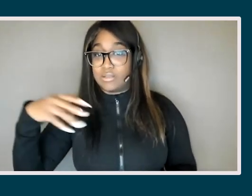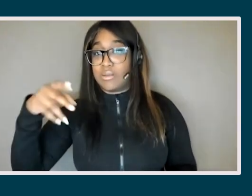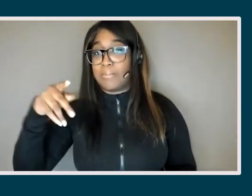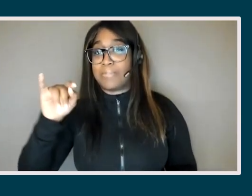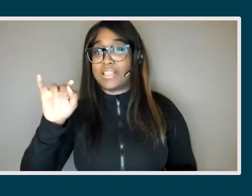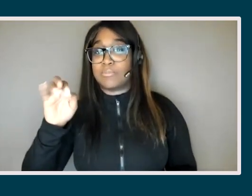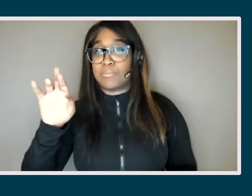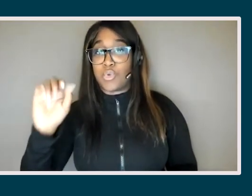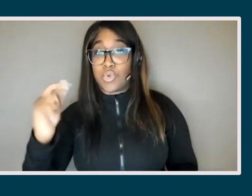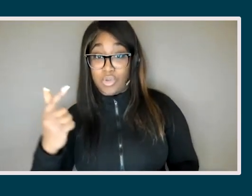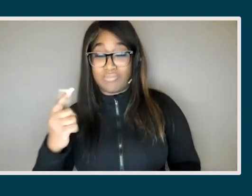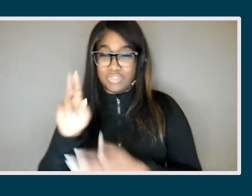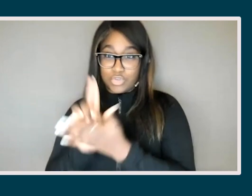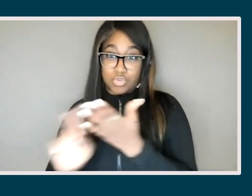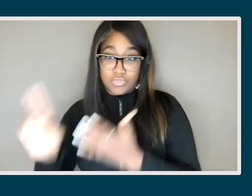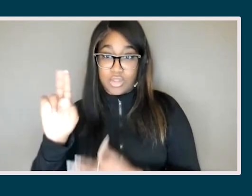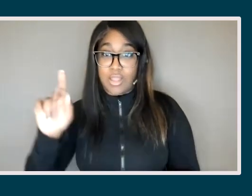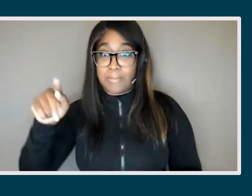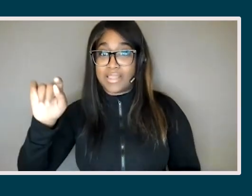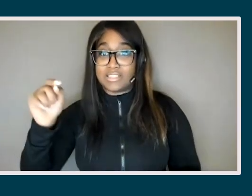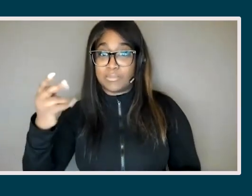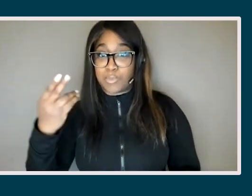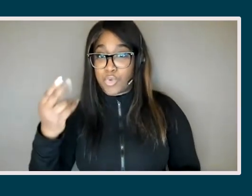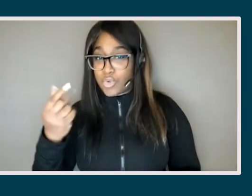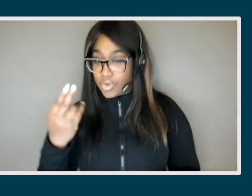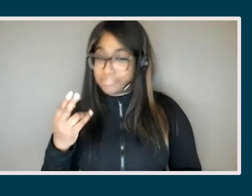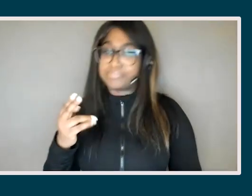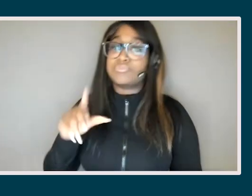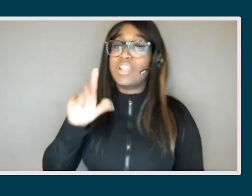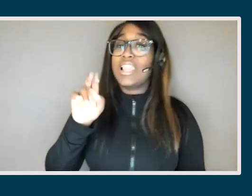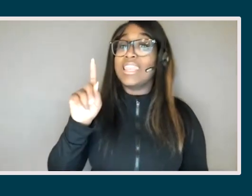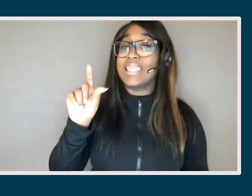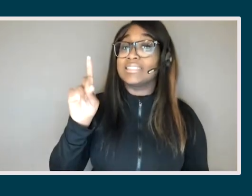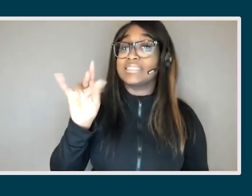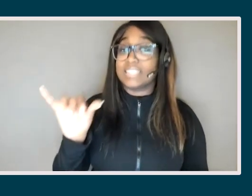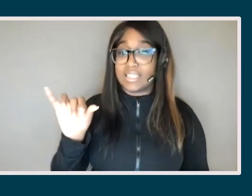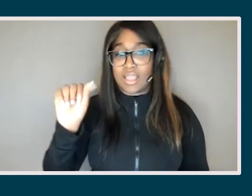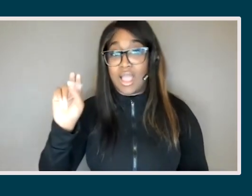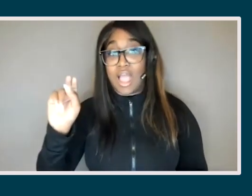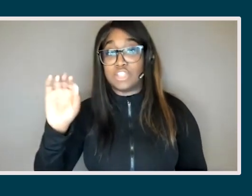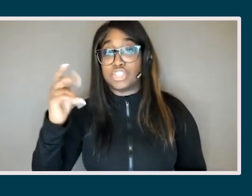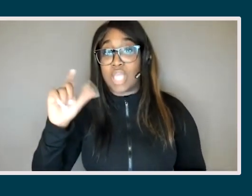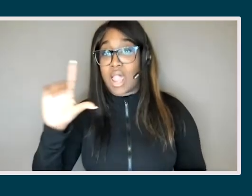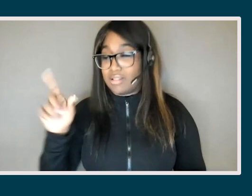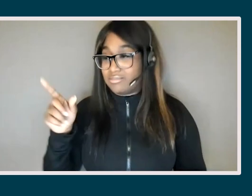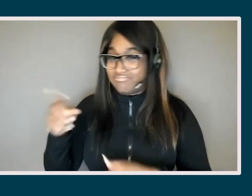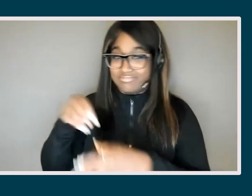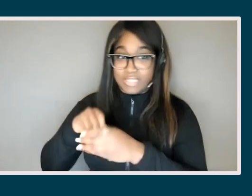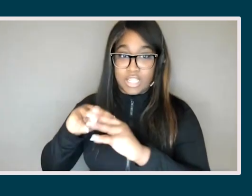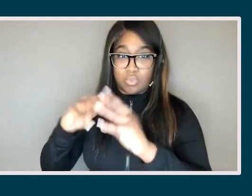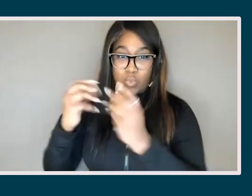people in my life, Lindsey's on Shell, who's on this, who's in this webinar, and another friend of mine is on,